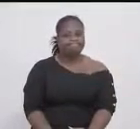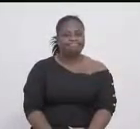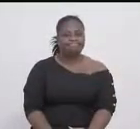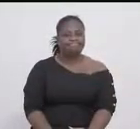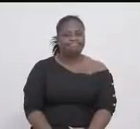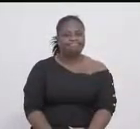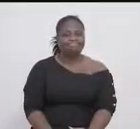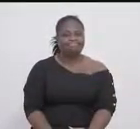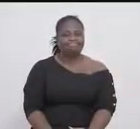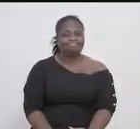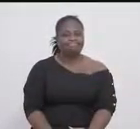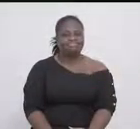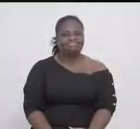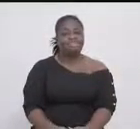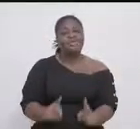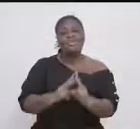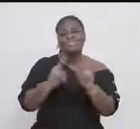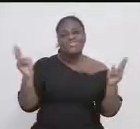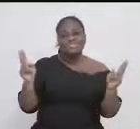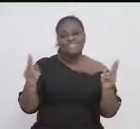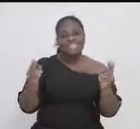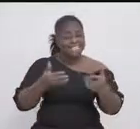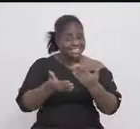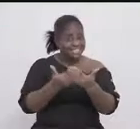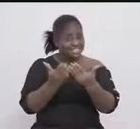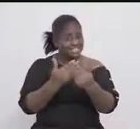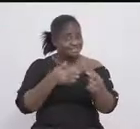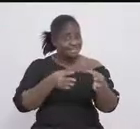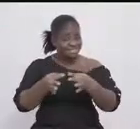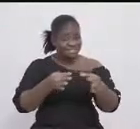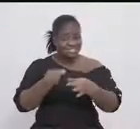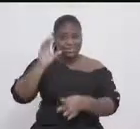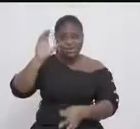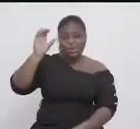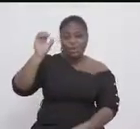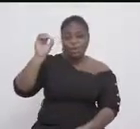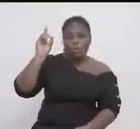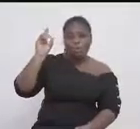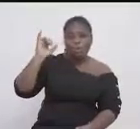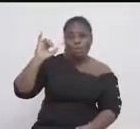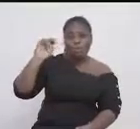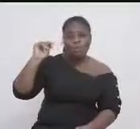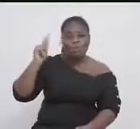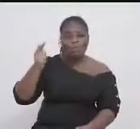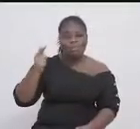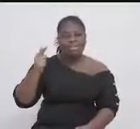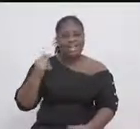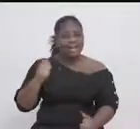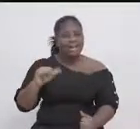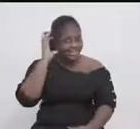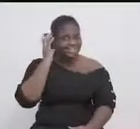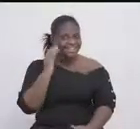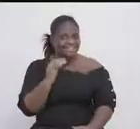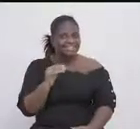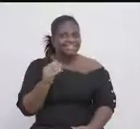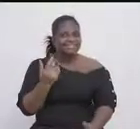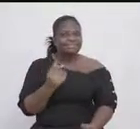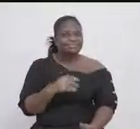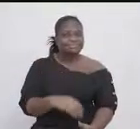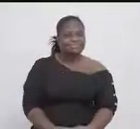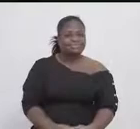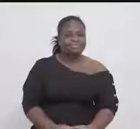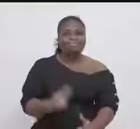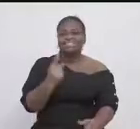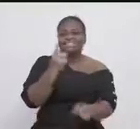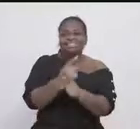So, in a layman's sense, coding is just giving... Yes, I can hear you. Go ahead. So coding is